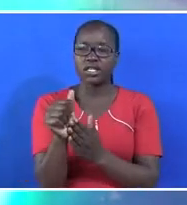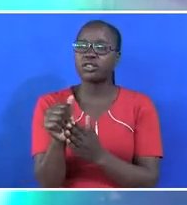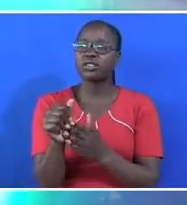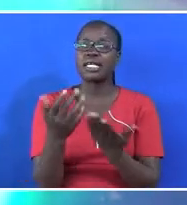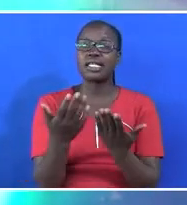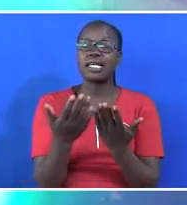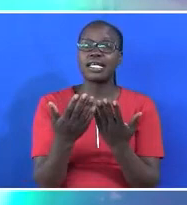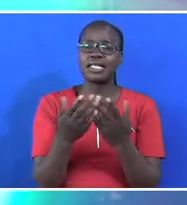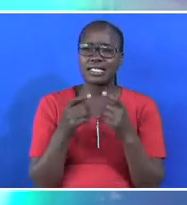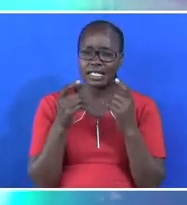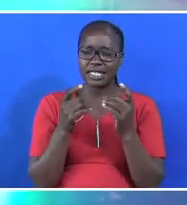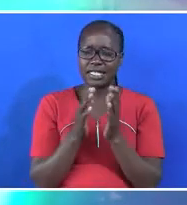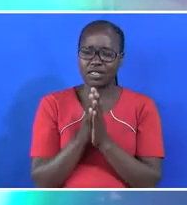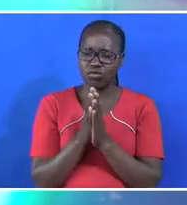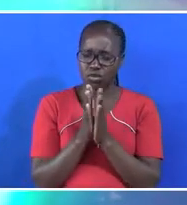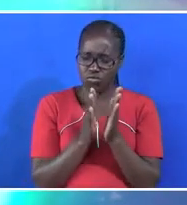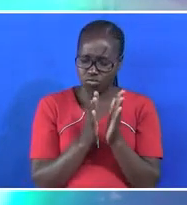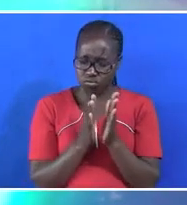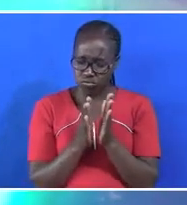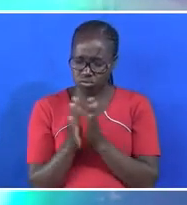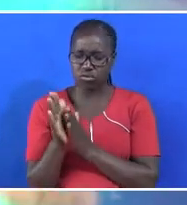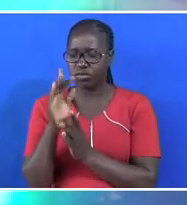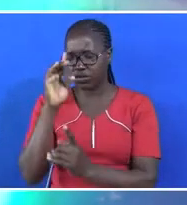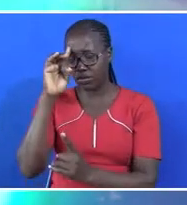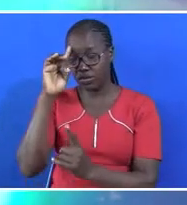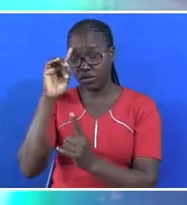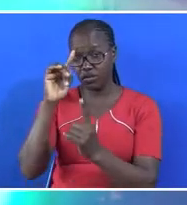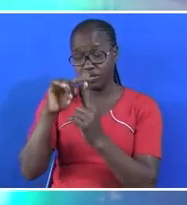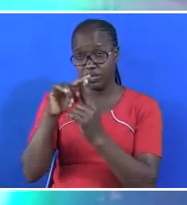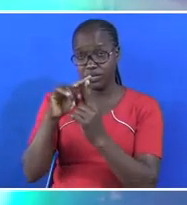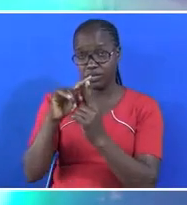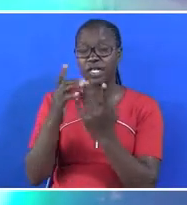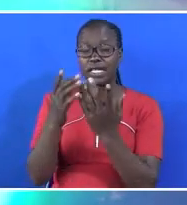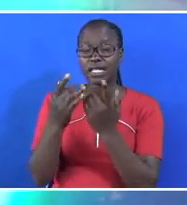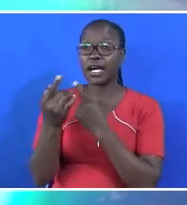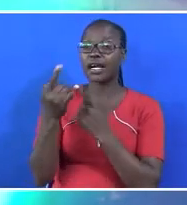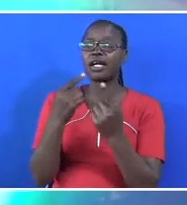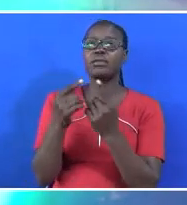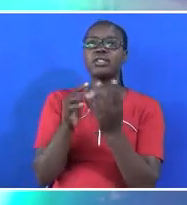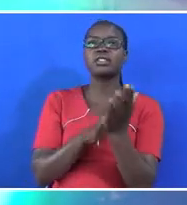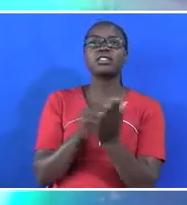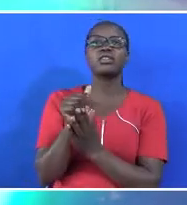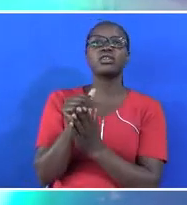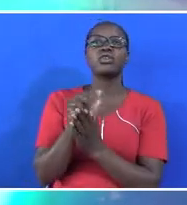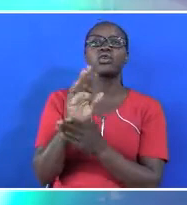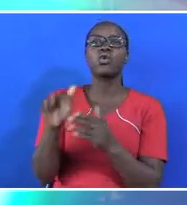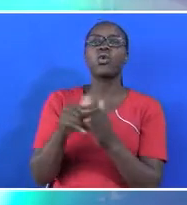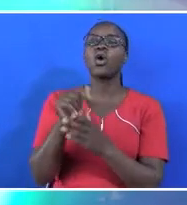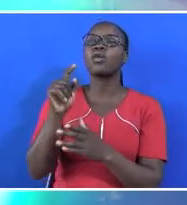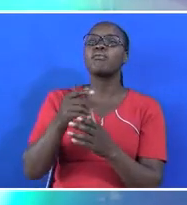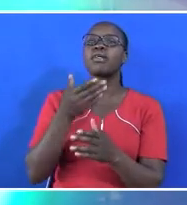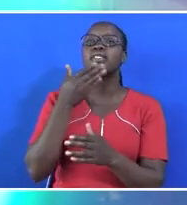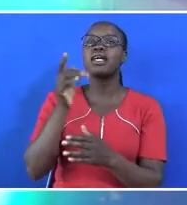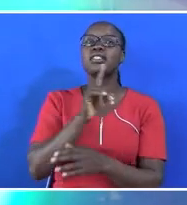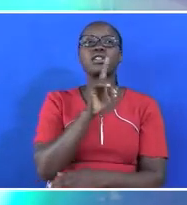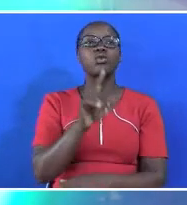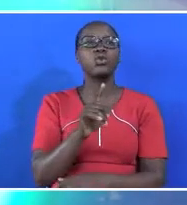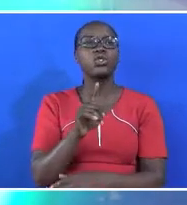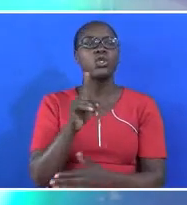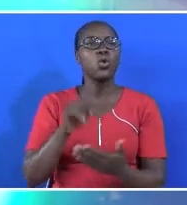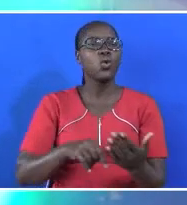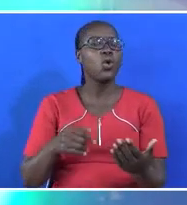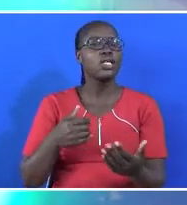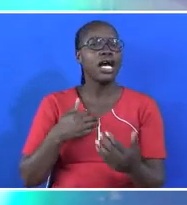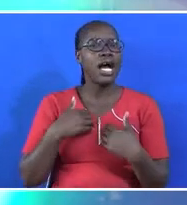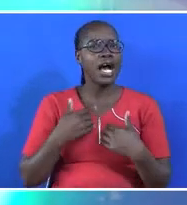it seems that we are plummeting towards an imminent destruction, we ought to answer this question. What have we